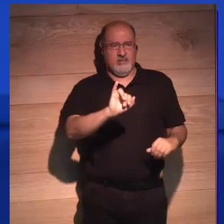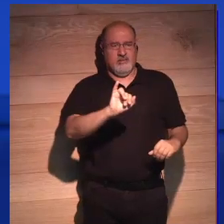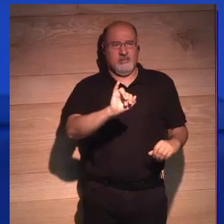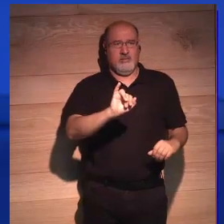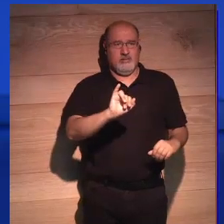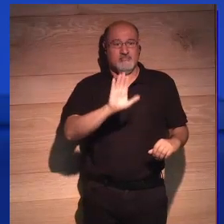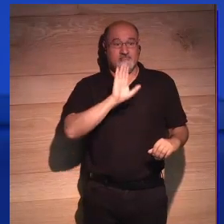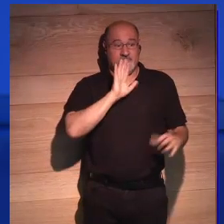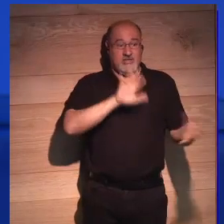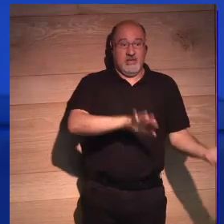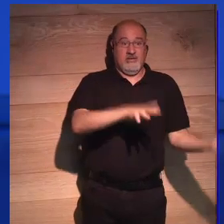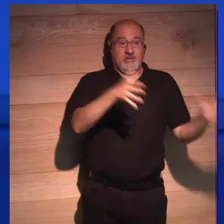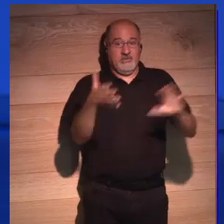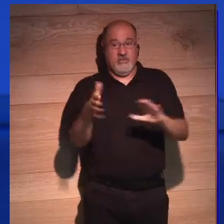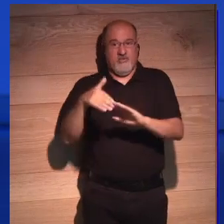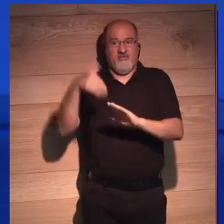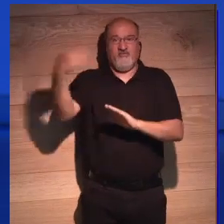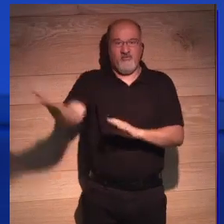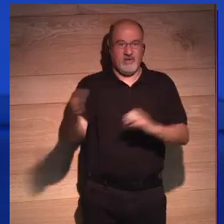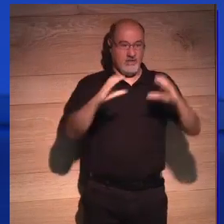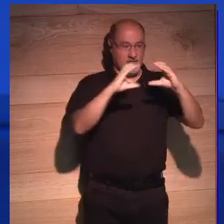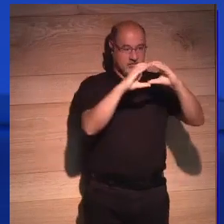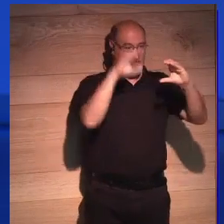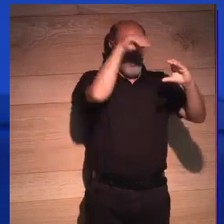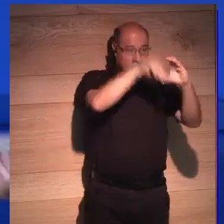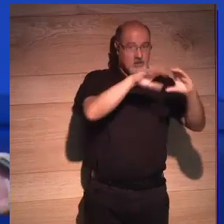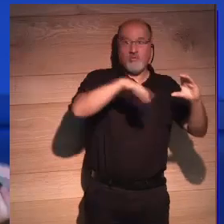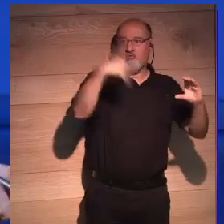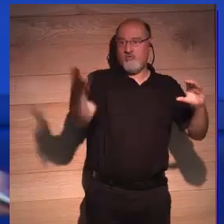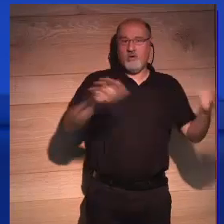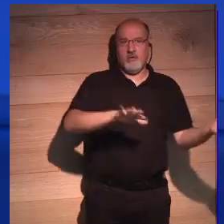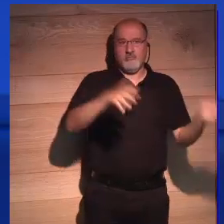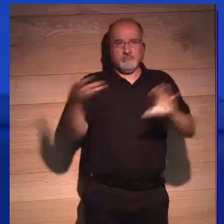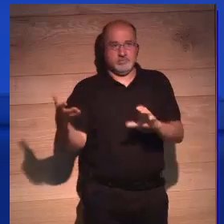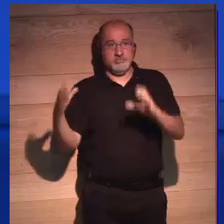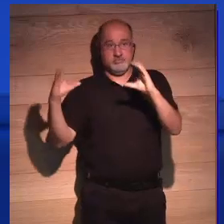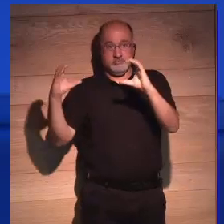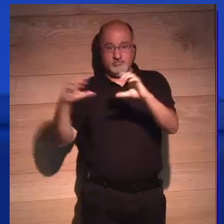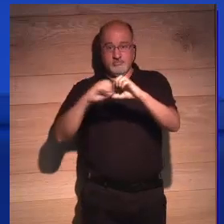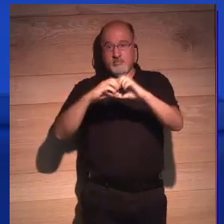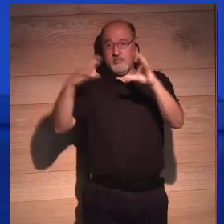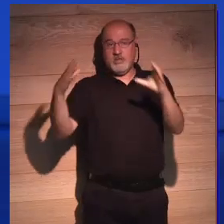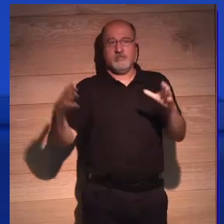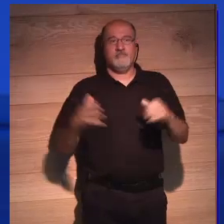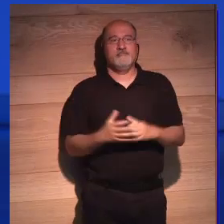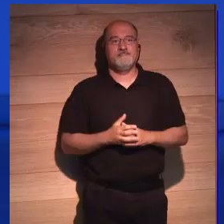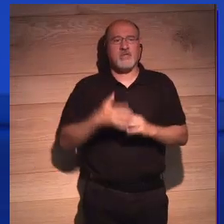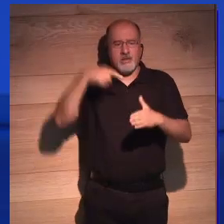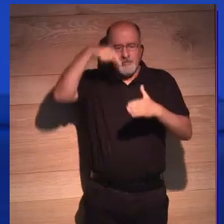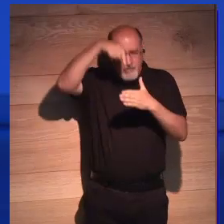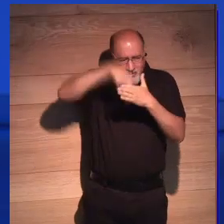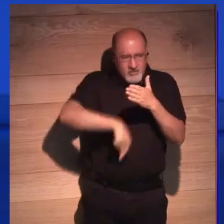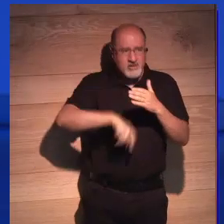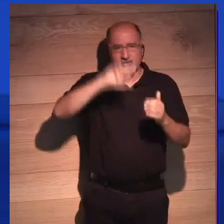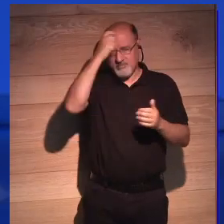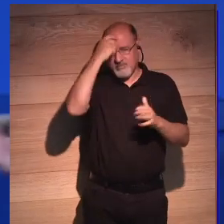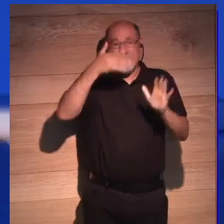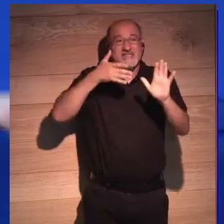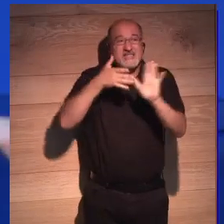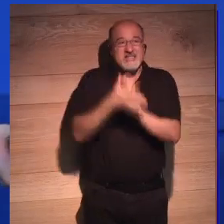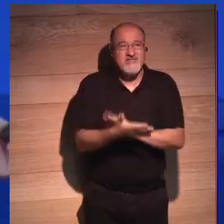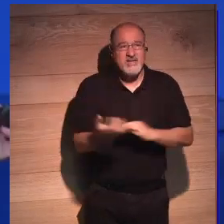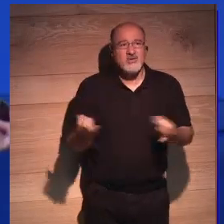that's different. It's getting outside the box. But now let's break that down further and look at what that really means. What